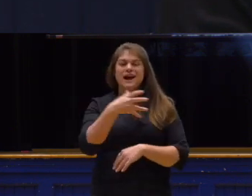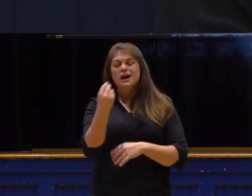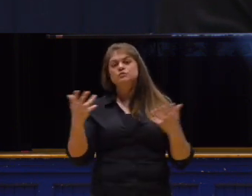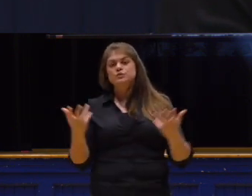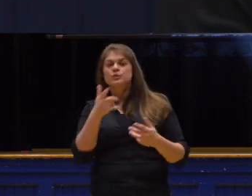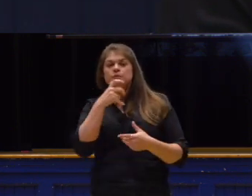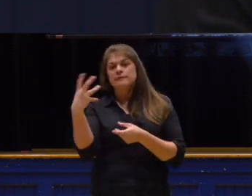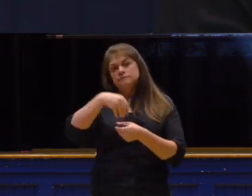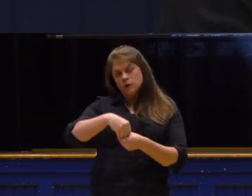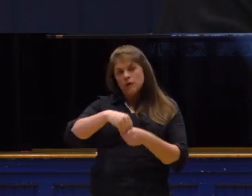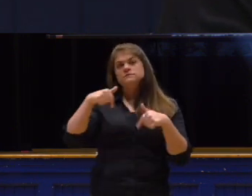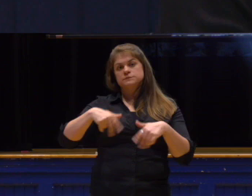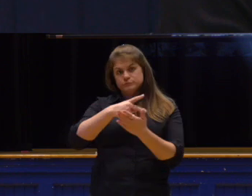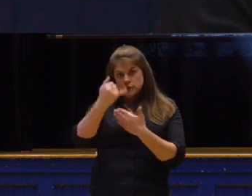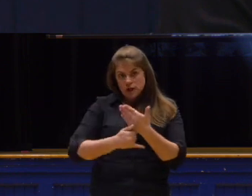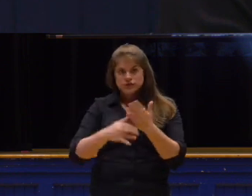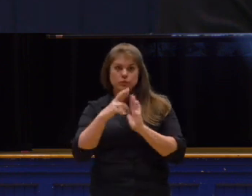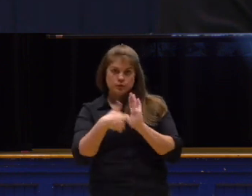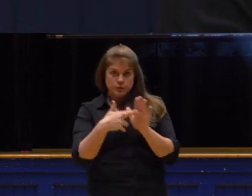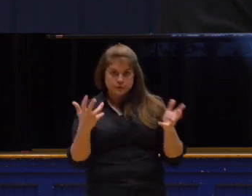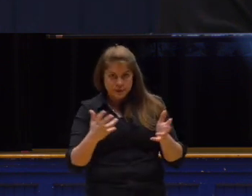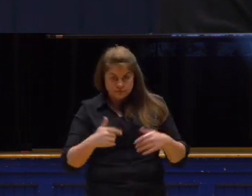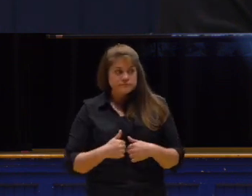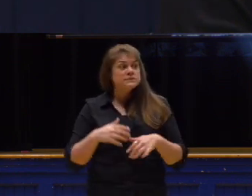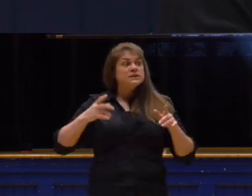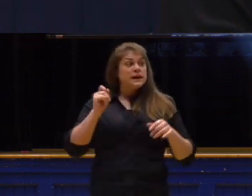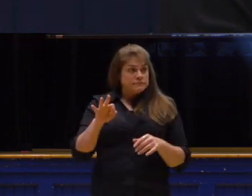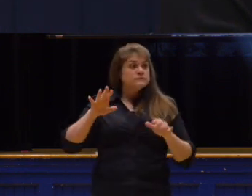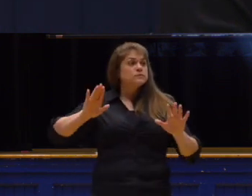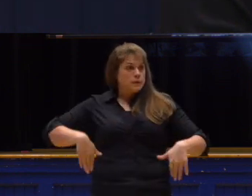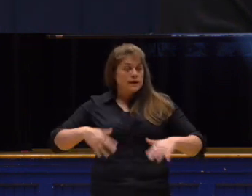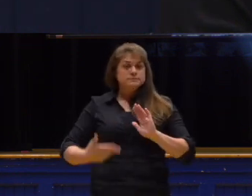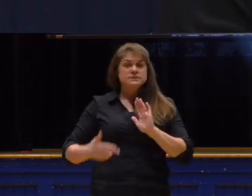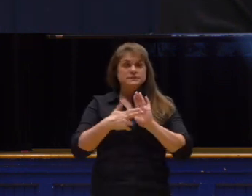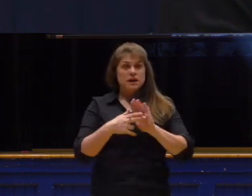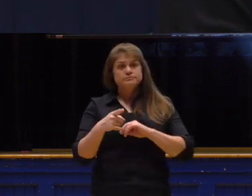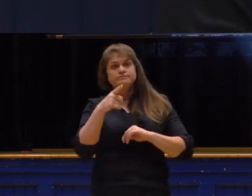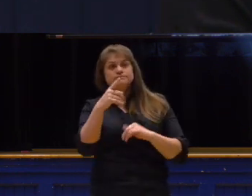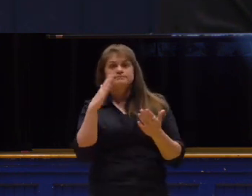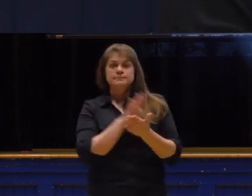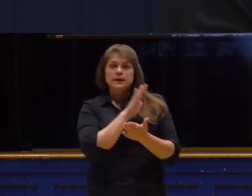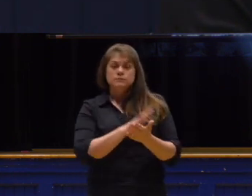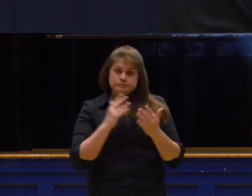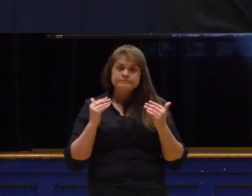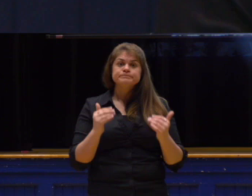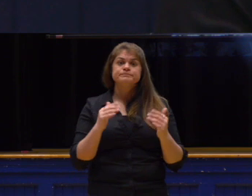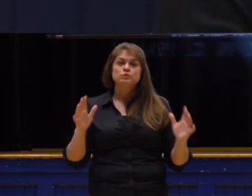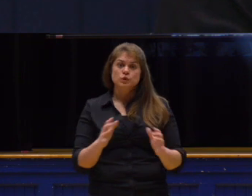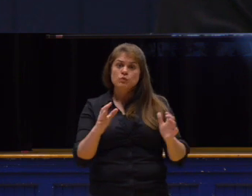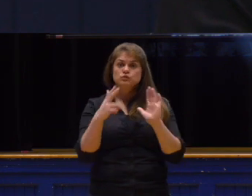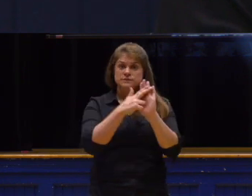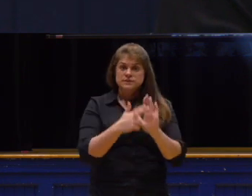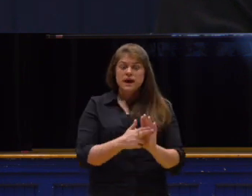their roles. If you have not already, we would encourage you to please sign in at the front attendance table. And